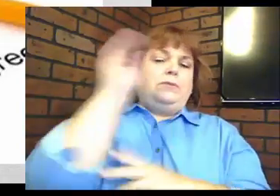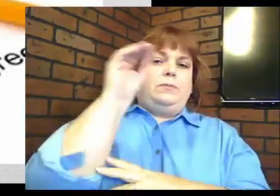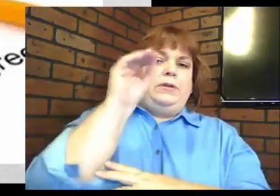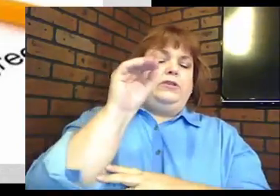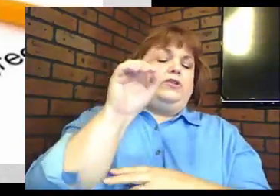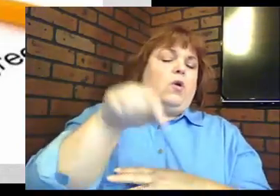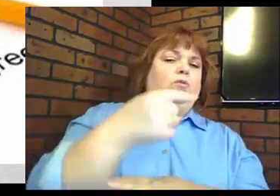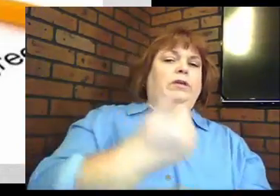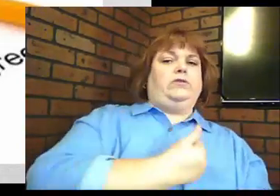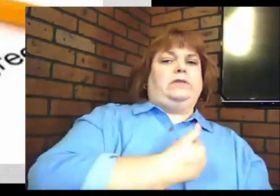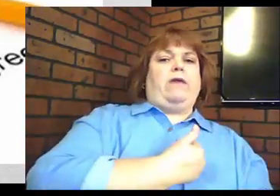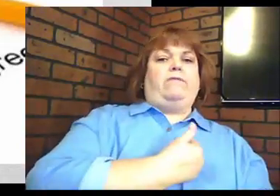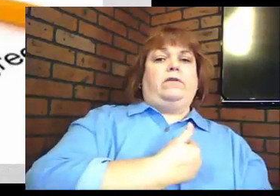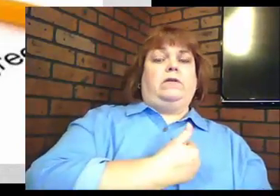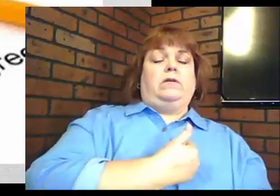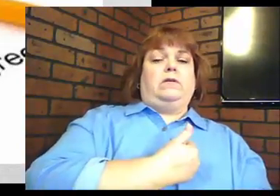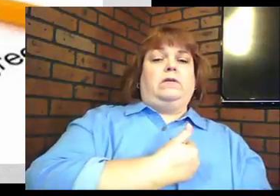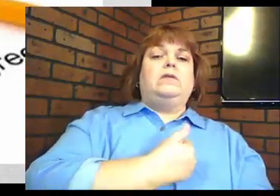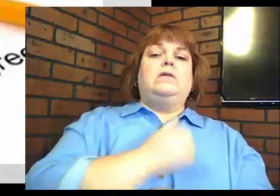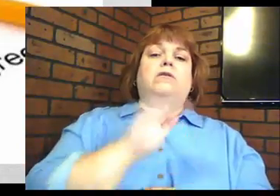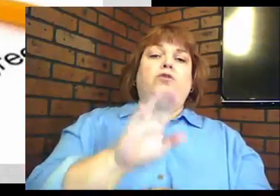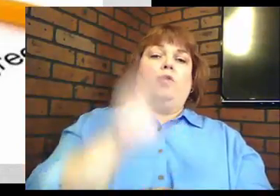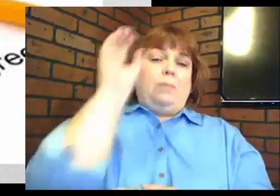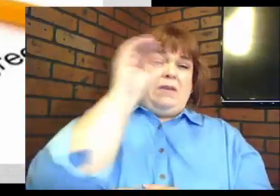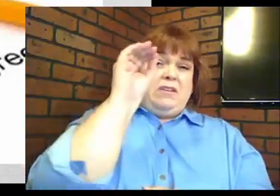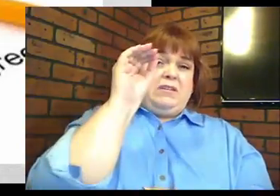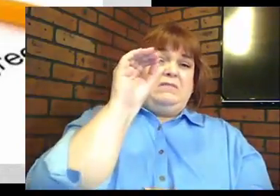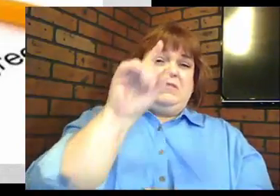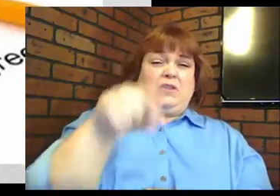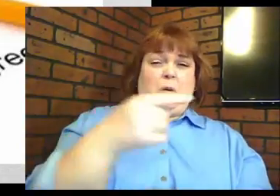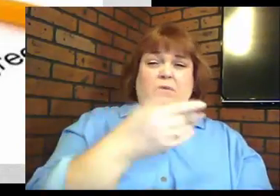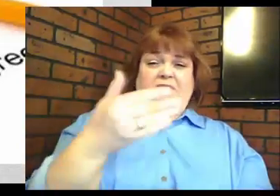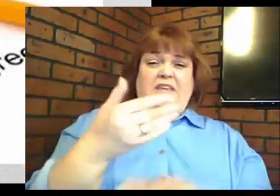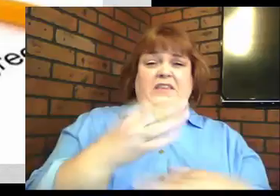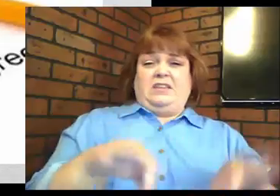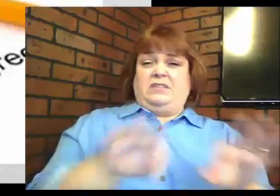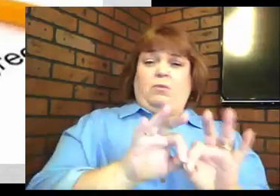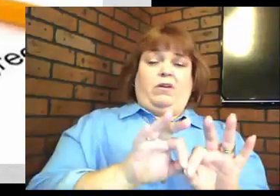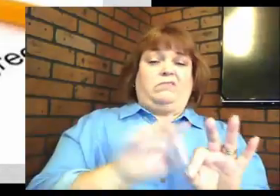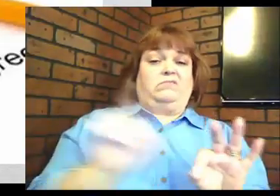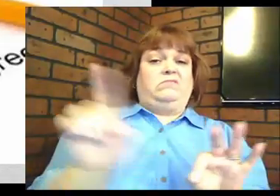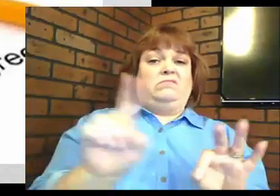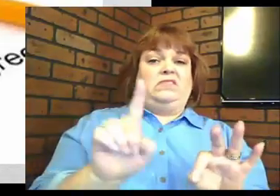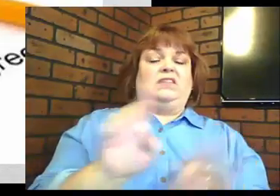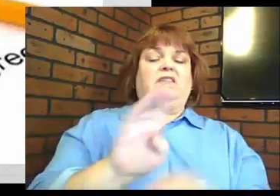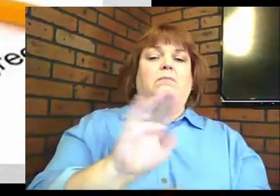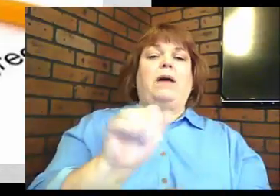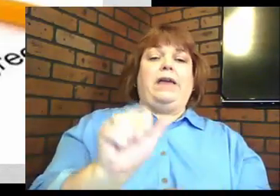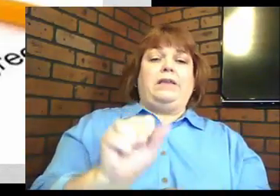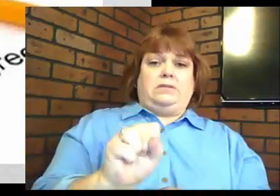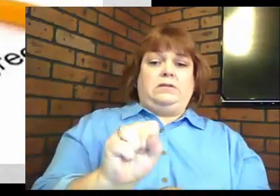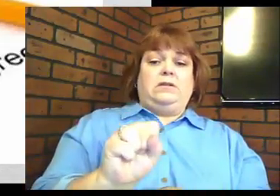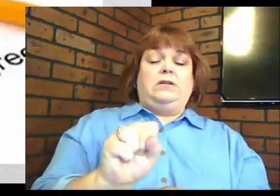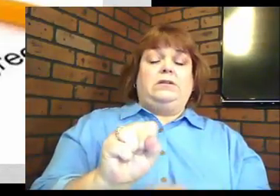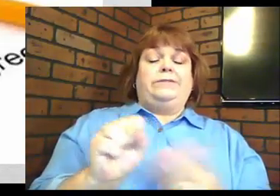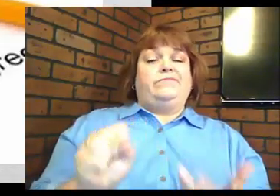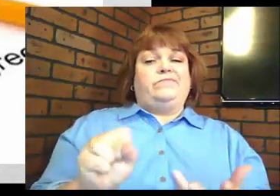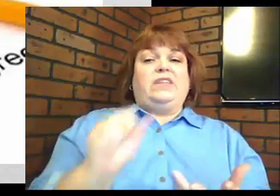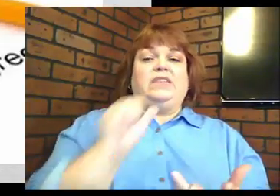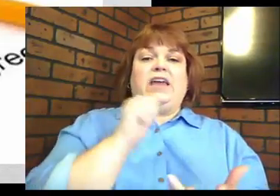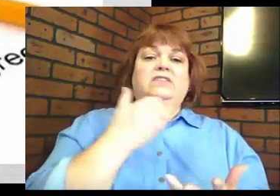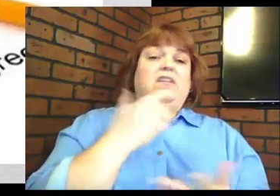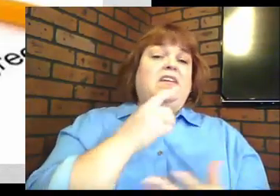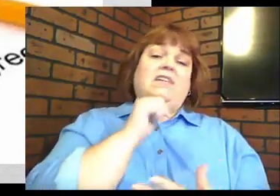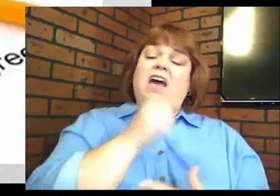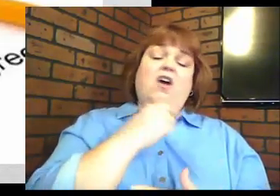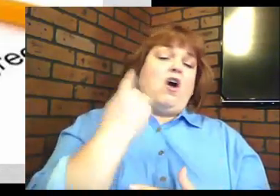decision about other things. You can't be open-minded. You can't. You don't want